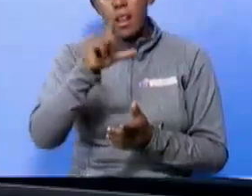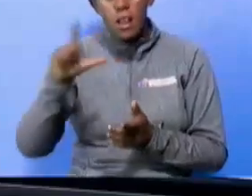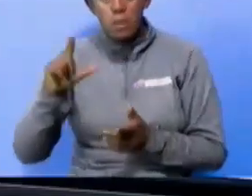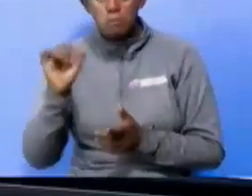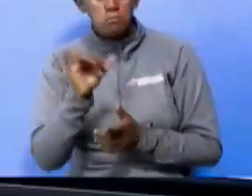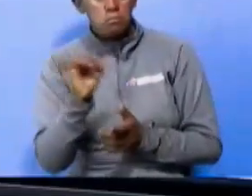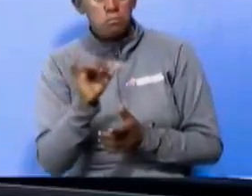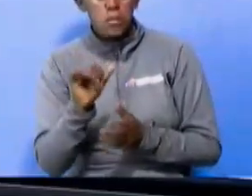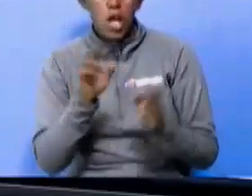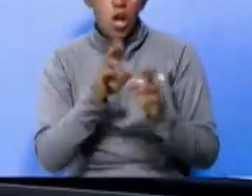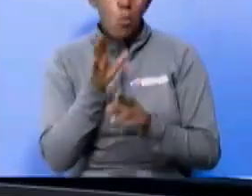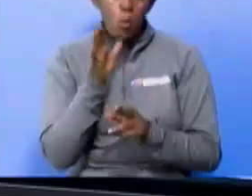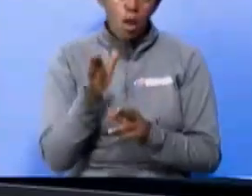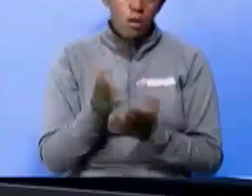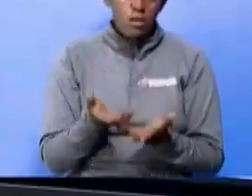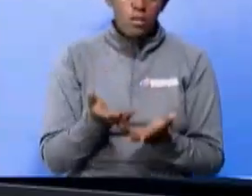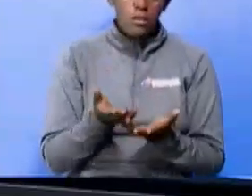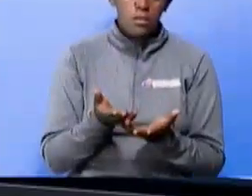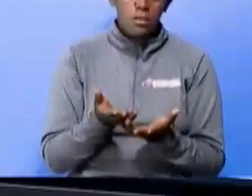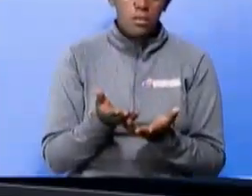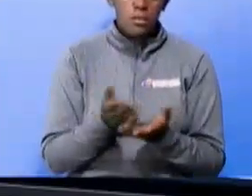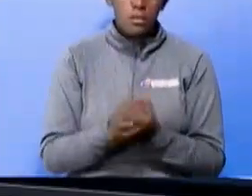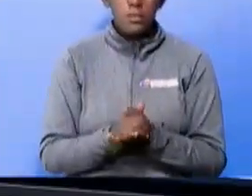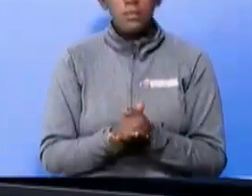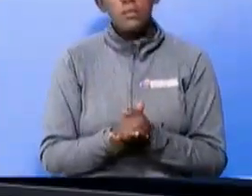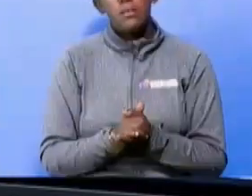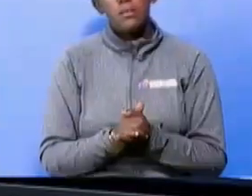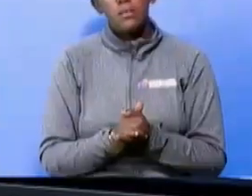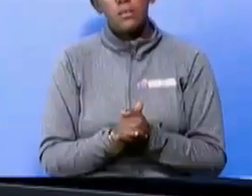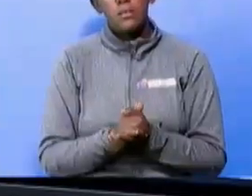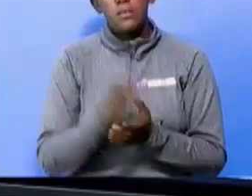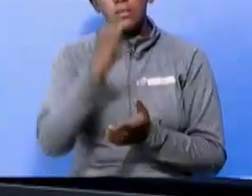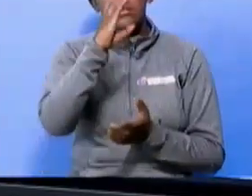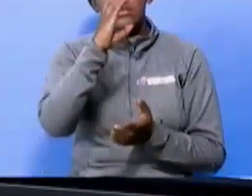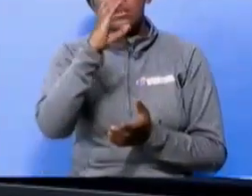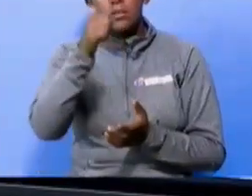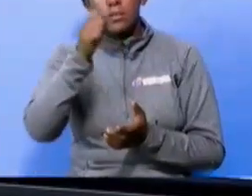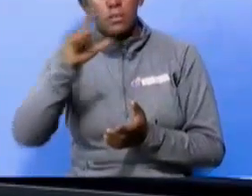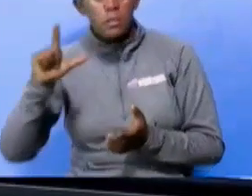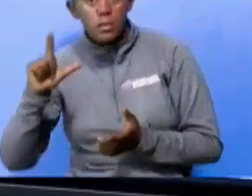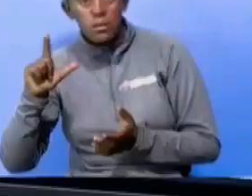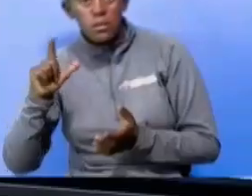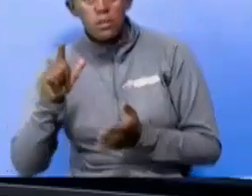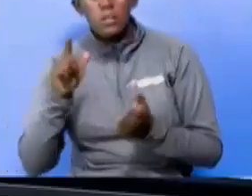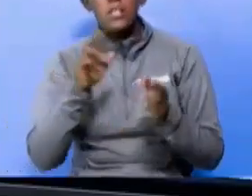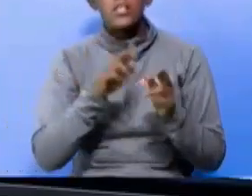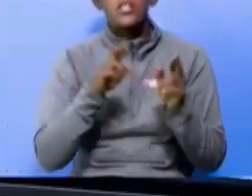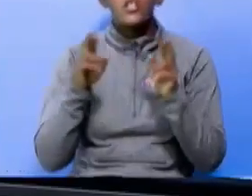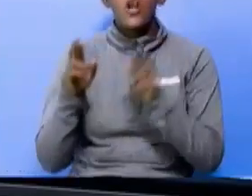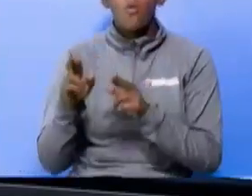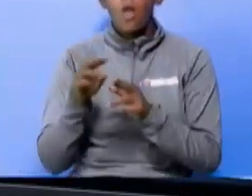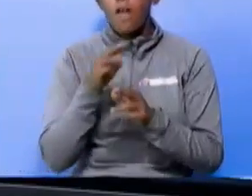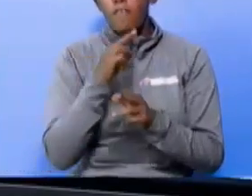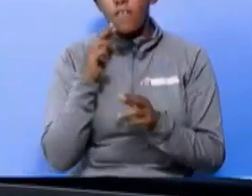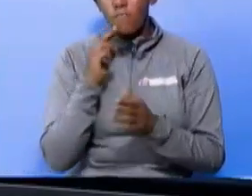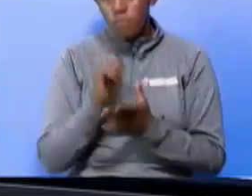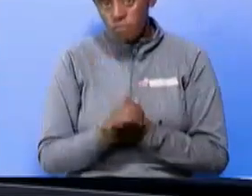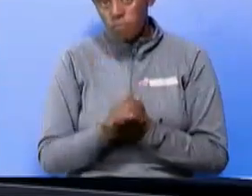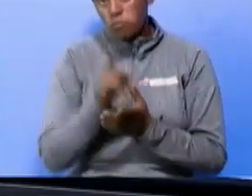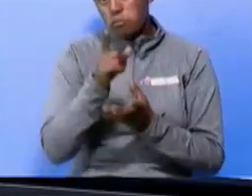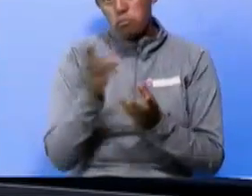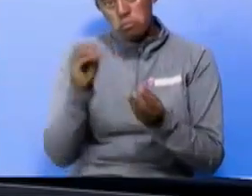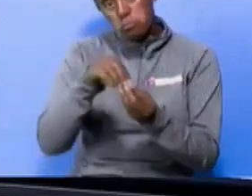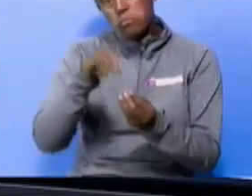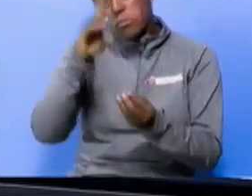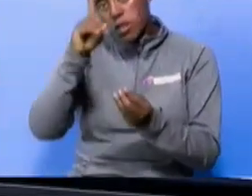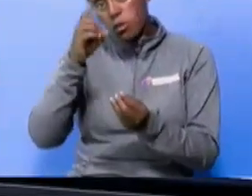And also the other one is call, C-A-L-L. This is also regular verb. That means that you have to add